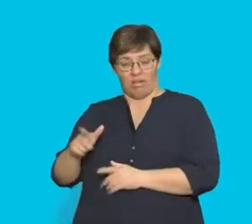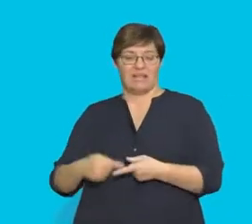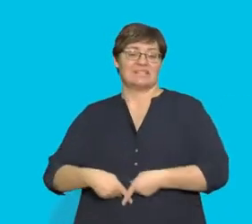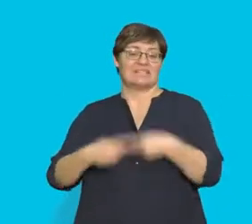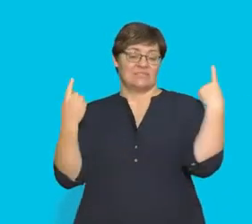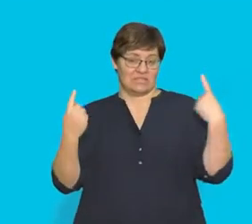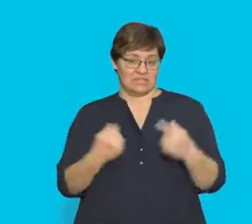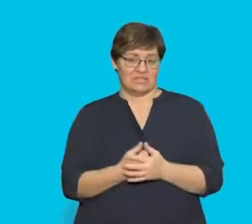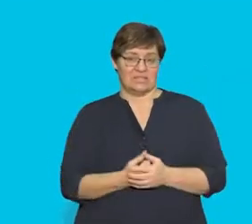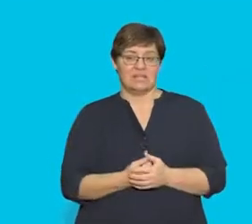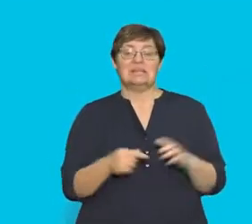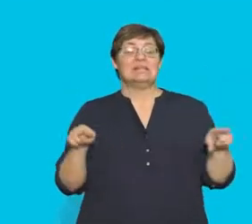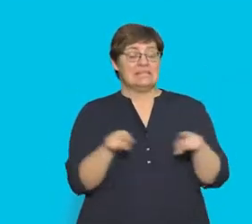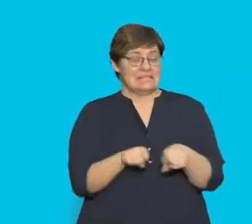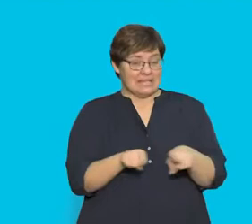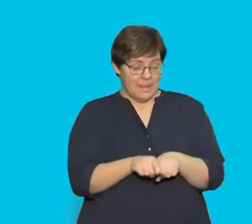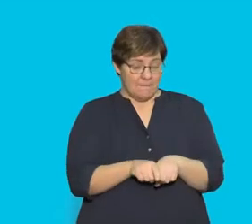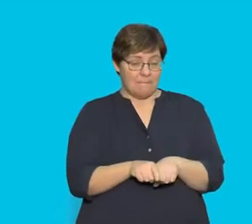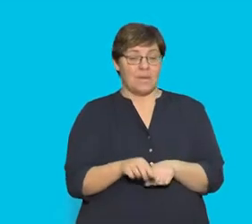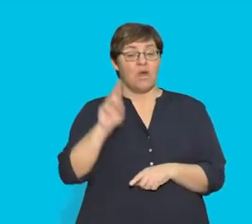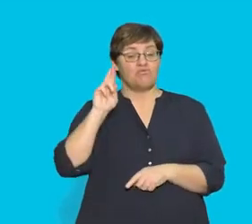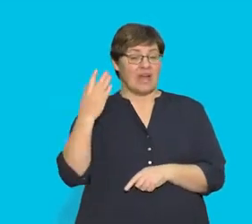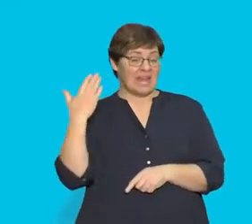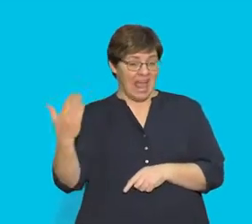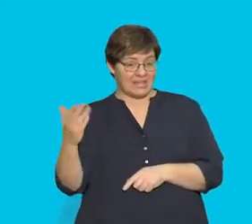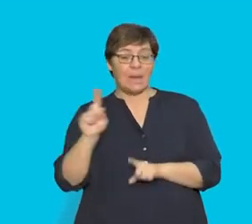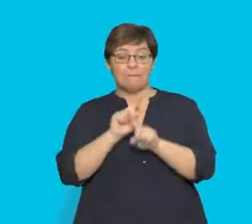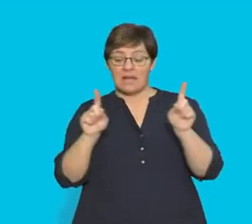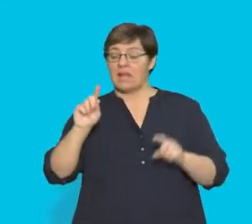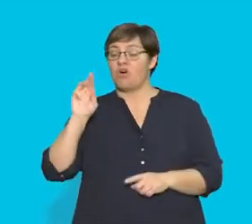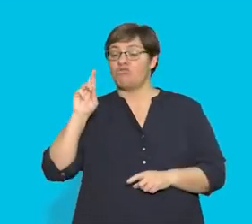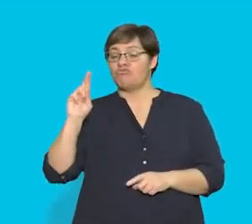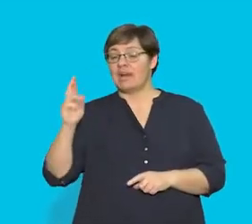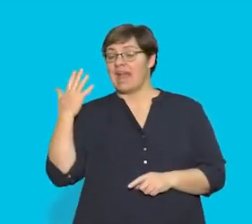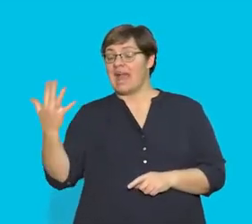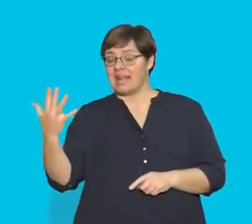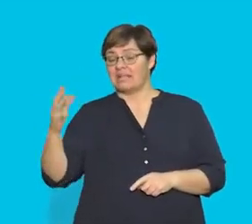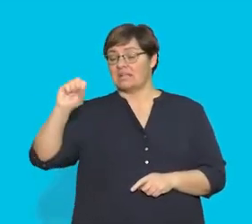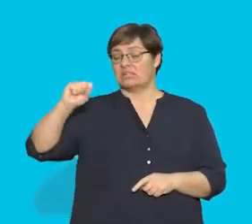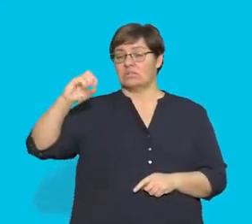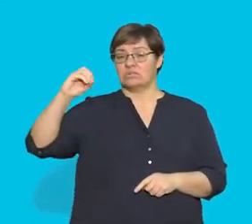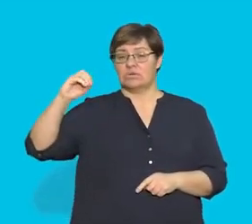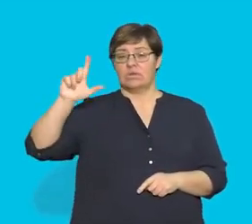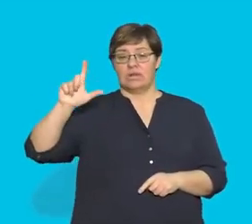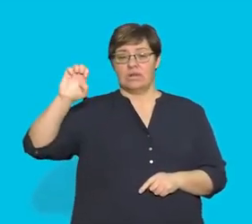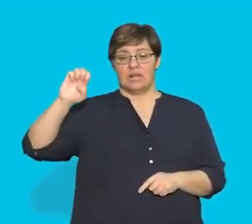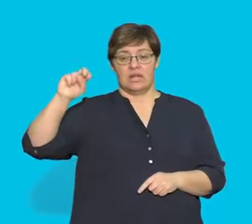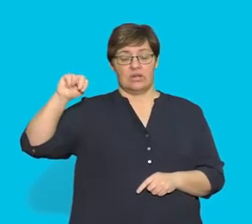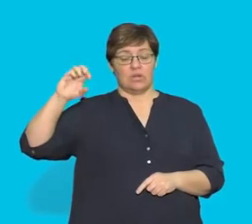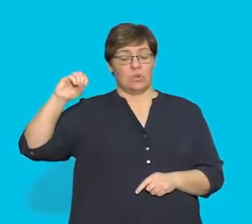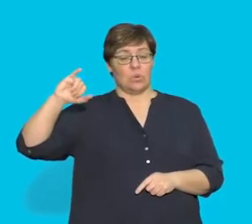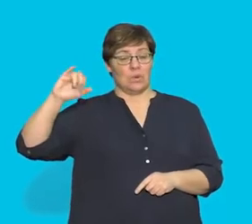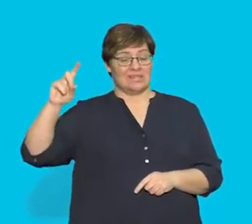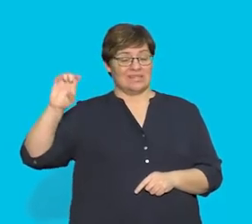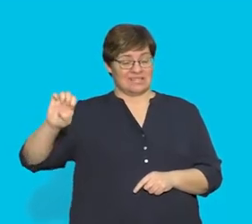slightly different. And so we have the right-hand solenoid rule. And I want to just go over the